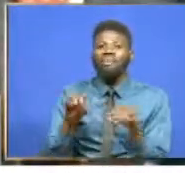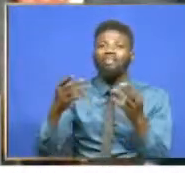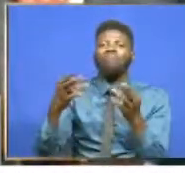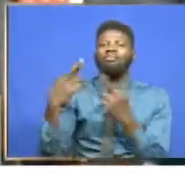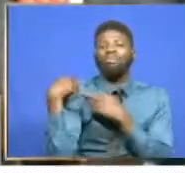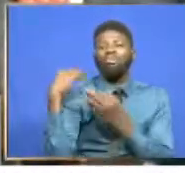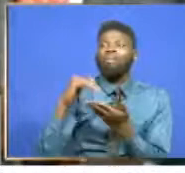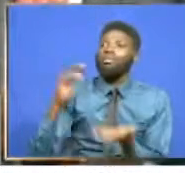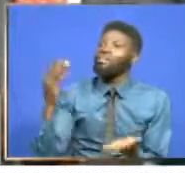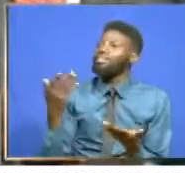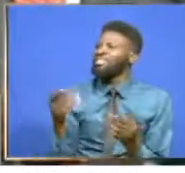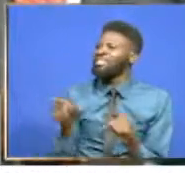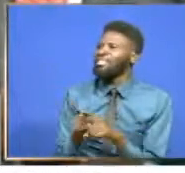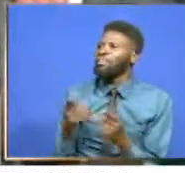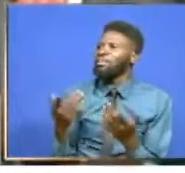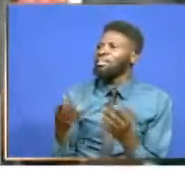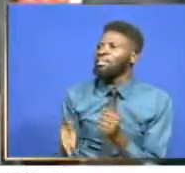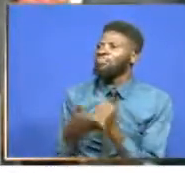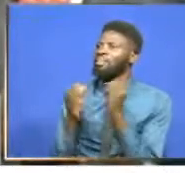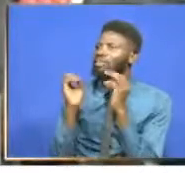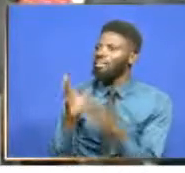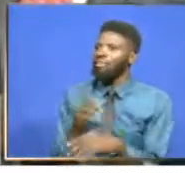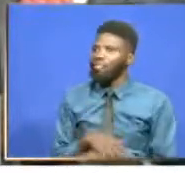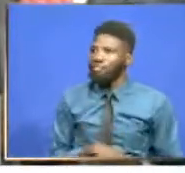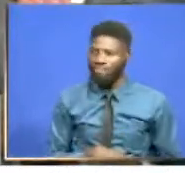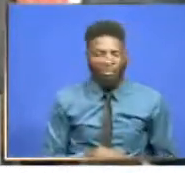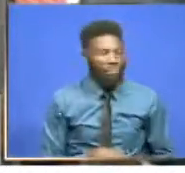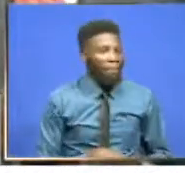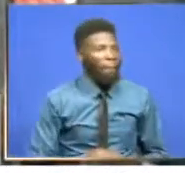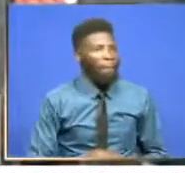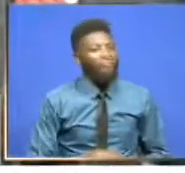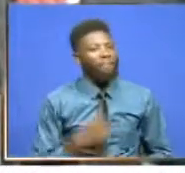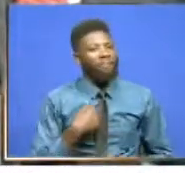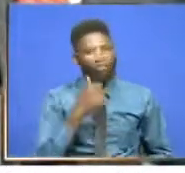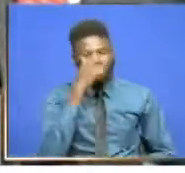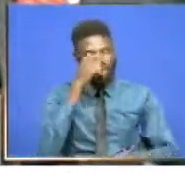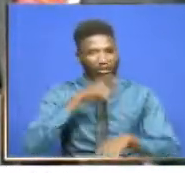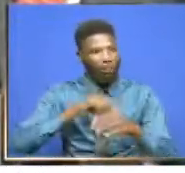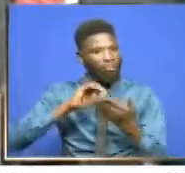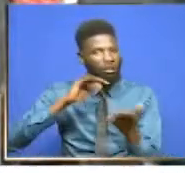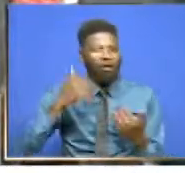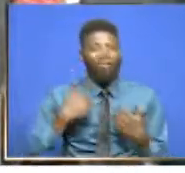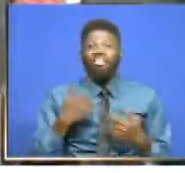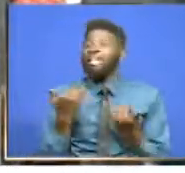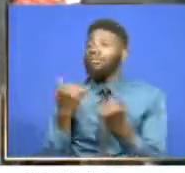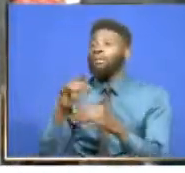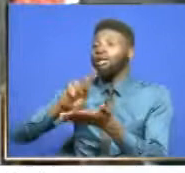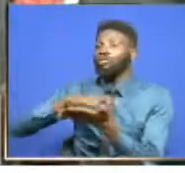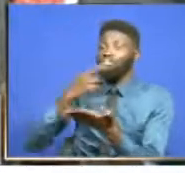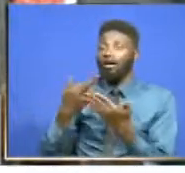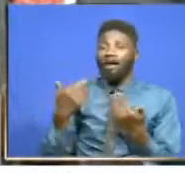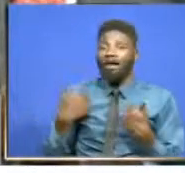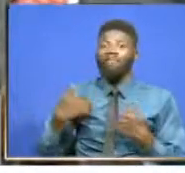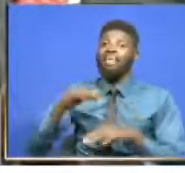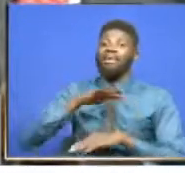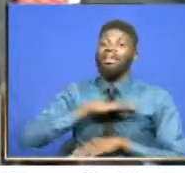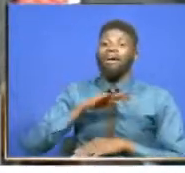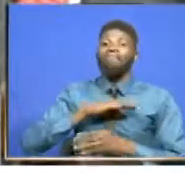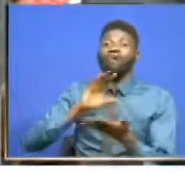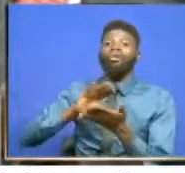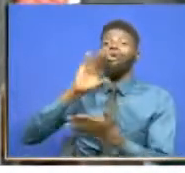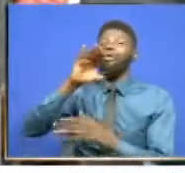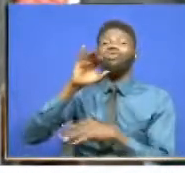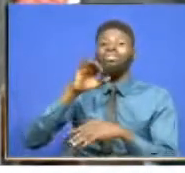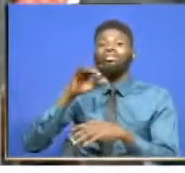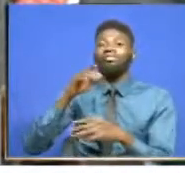there is nothing that there is no additional resources to the counties. More time to if right now we don't have enough resources to the county, we can't give them enough money in time.